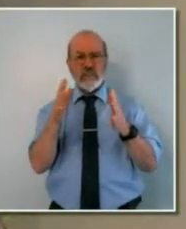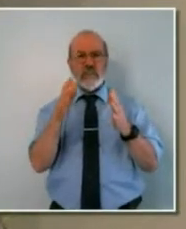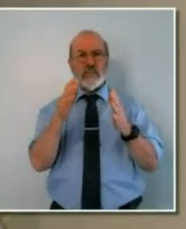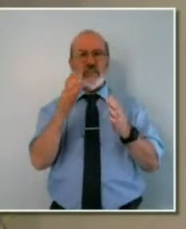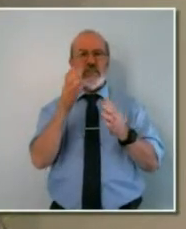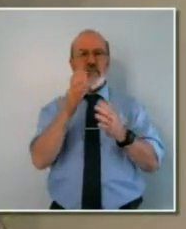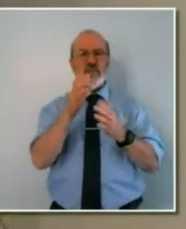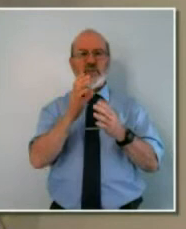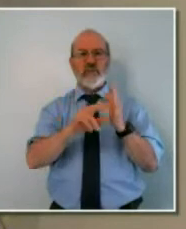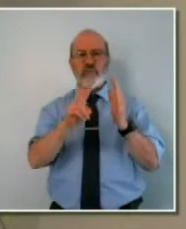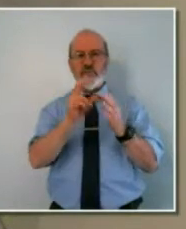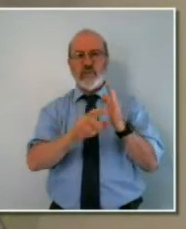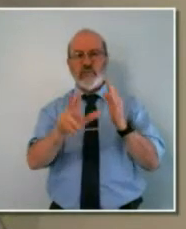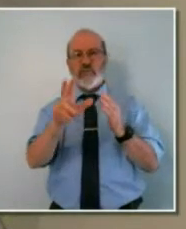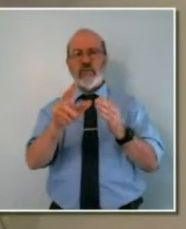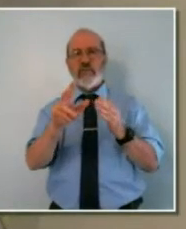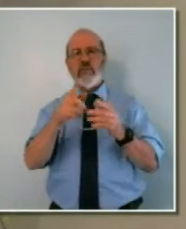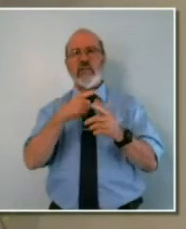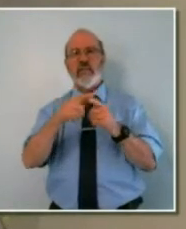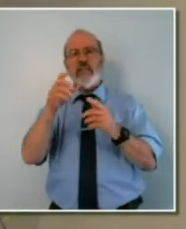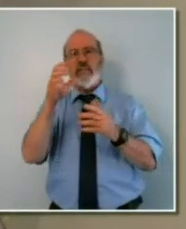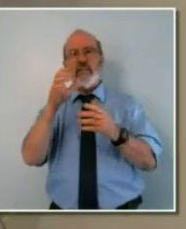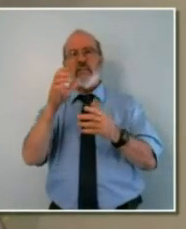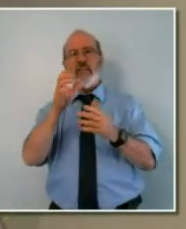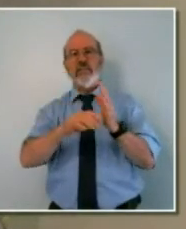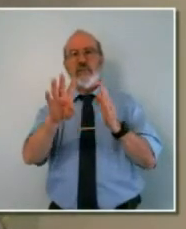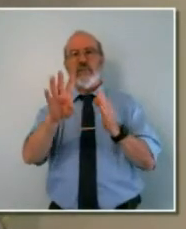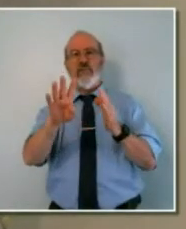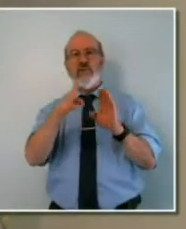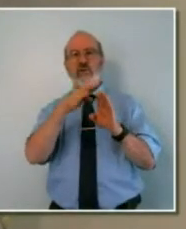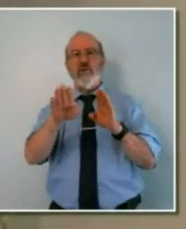3, then a door is opened in heaven,